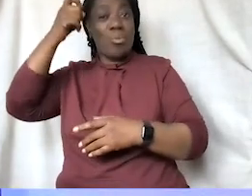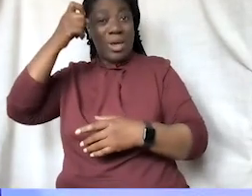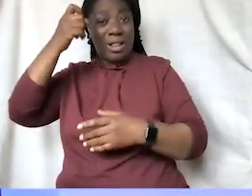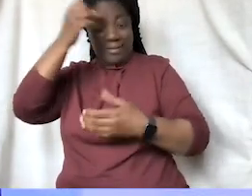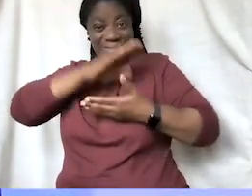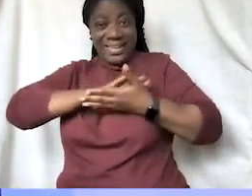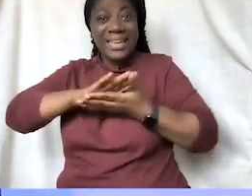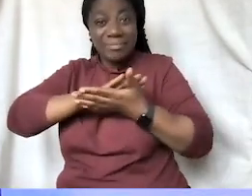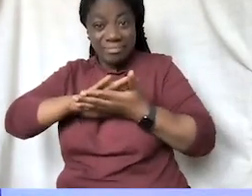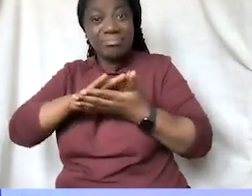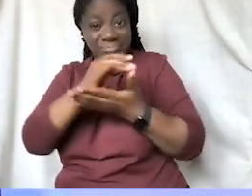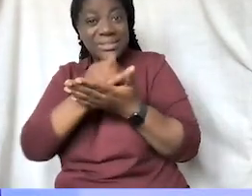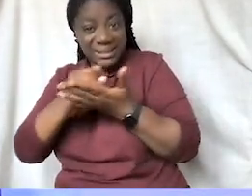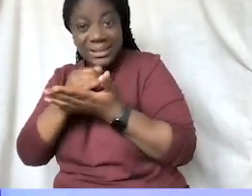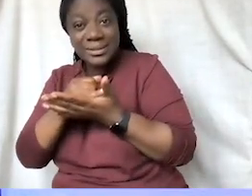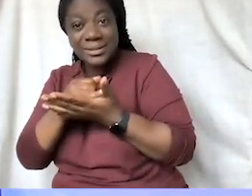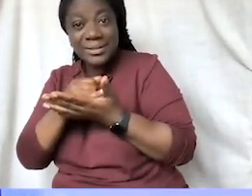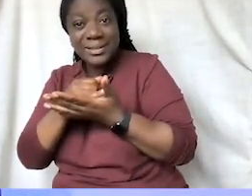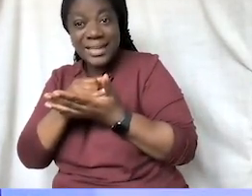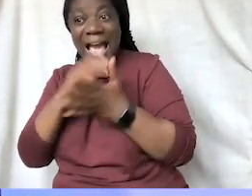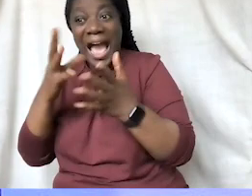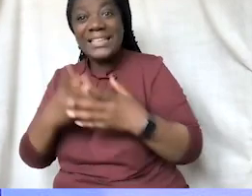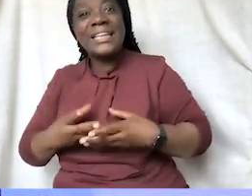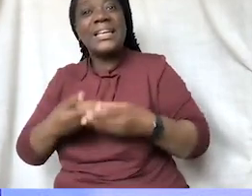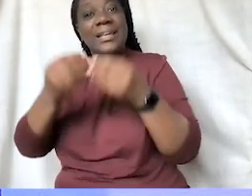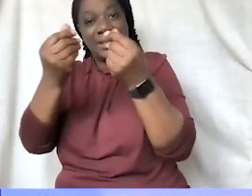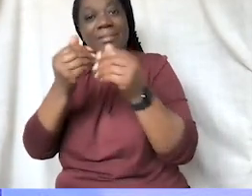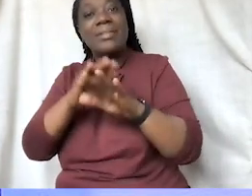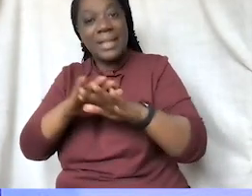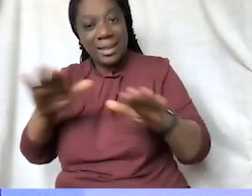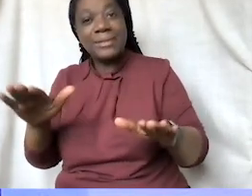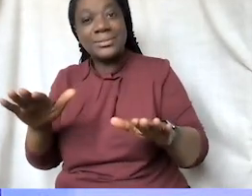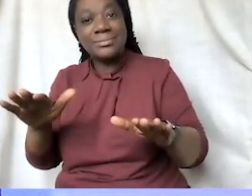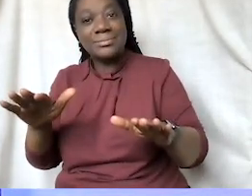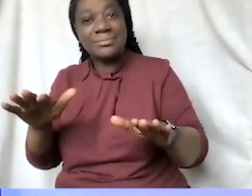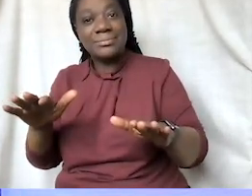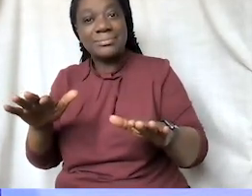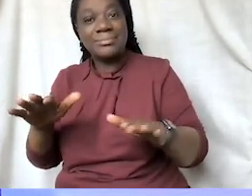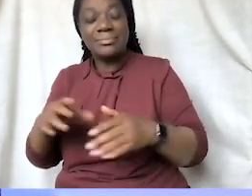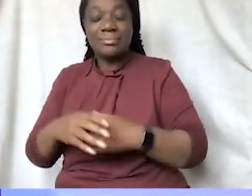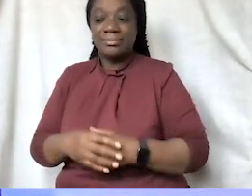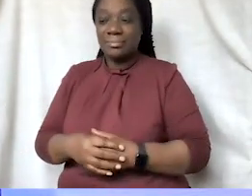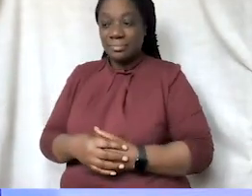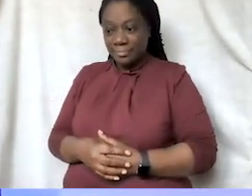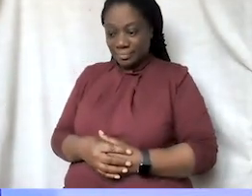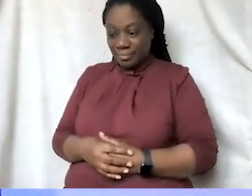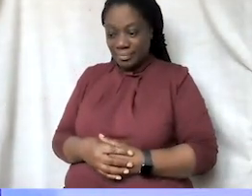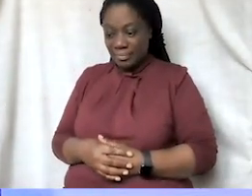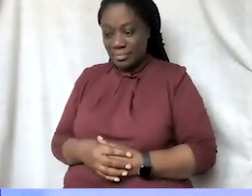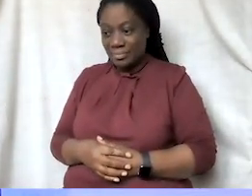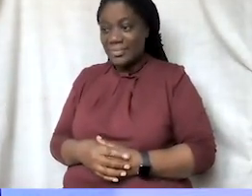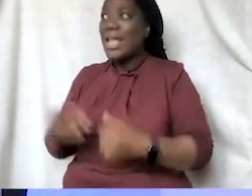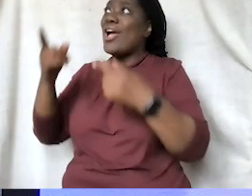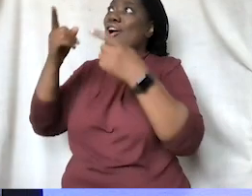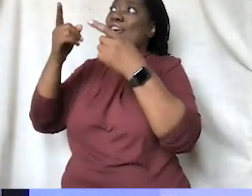people shall humble themselves and pray. Tonight, God wants you to